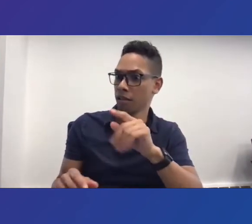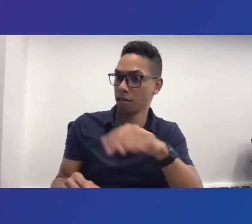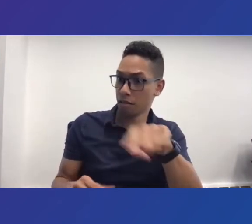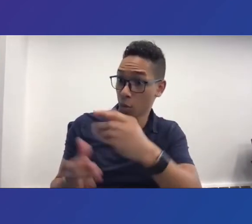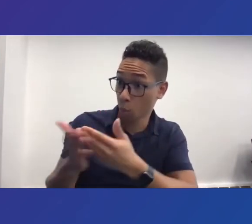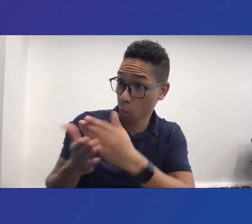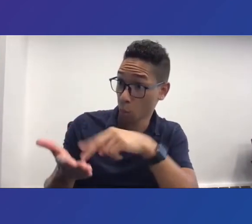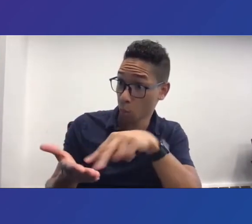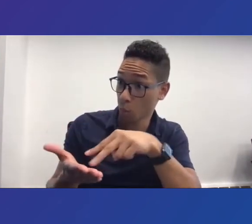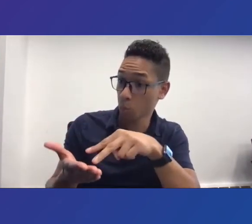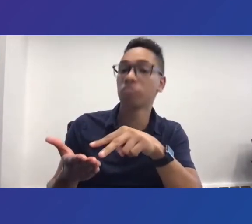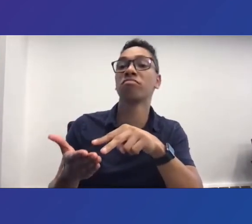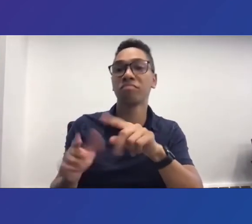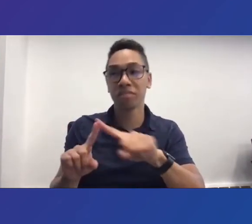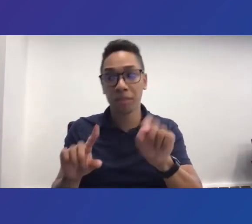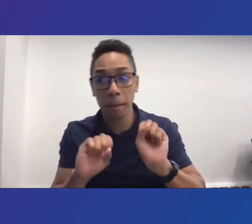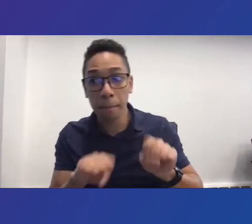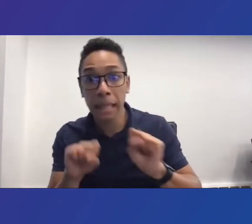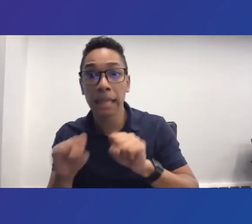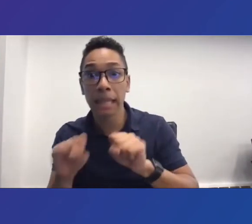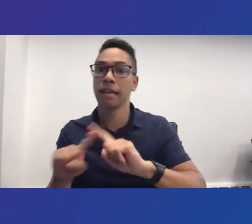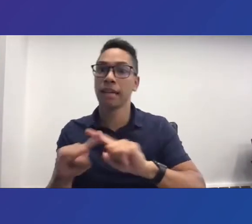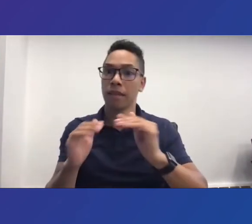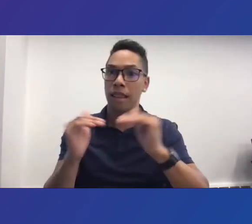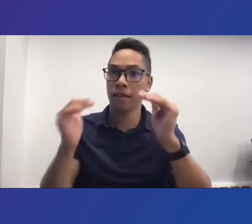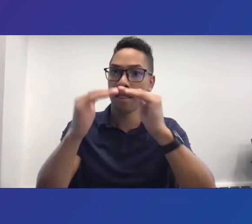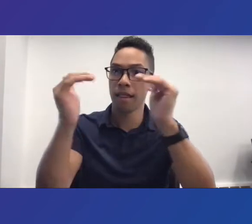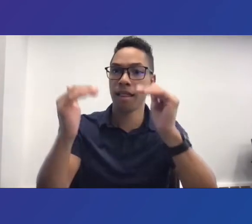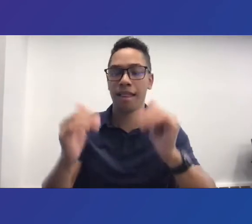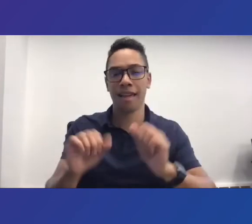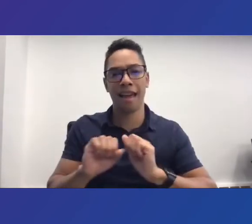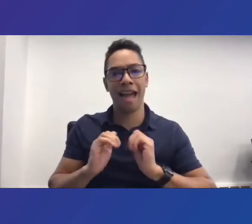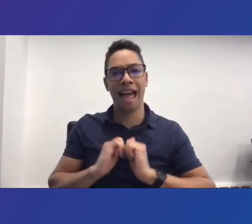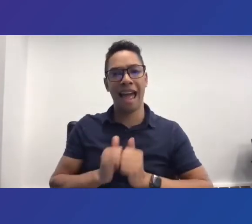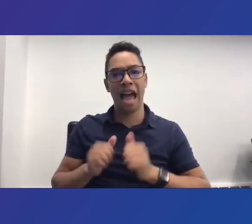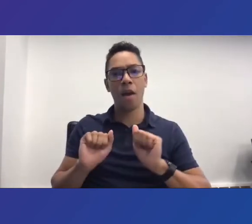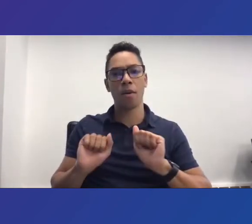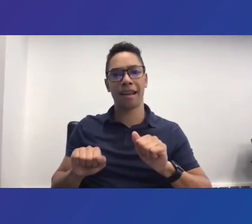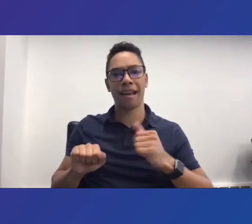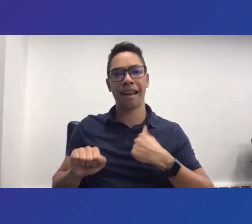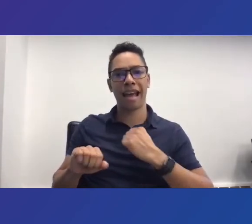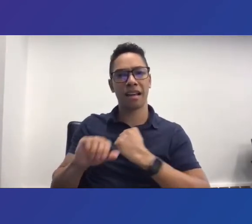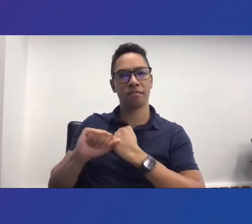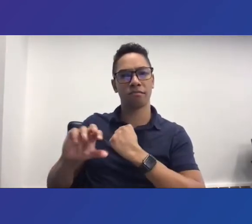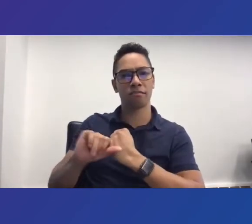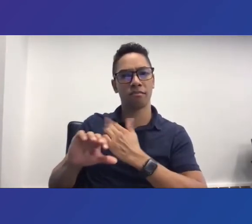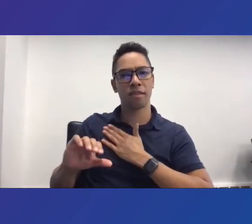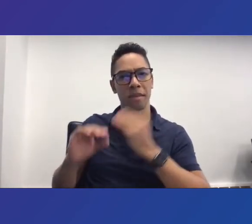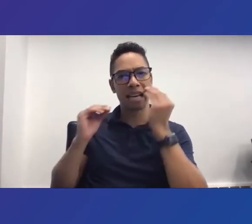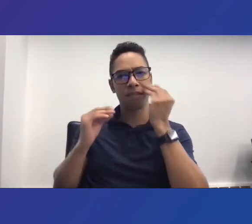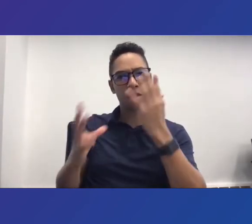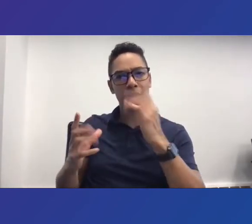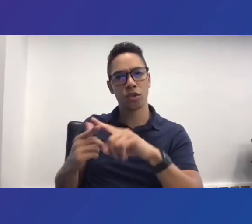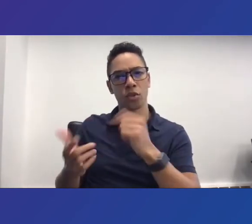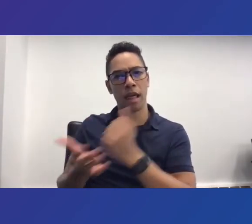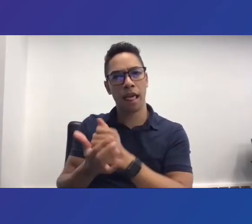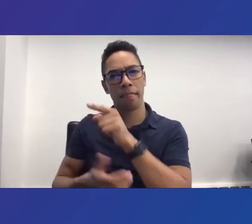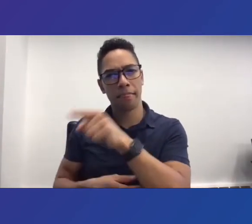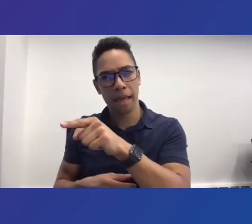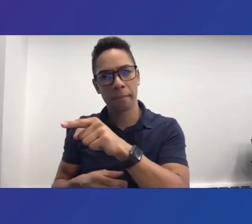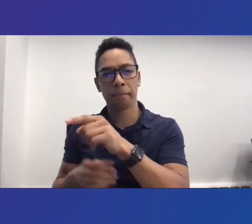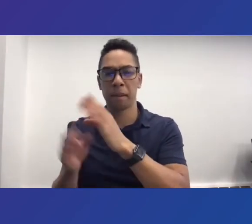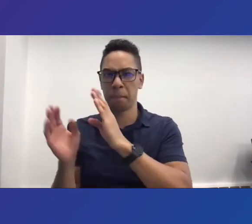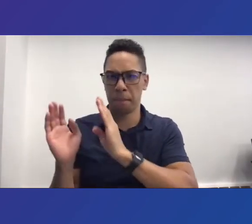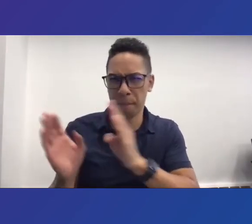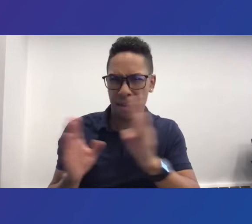different abilities or levels. And so how do I scaffold my information? Backward planning, all of that is